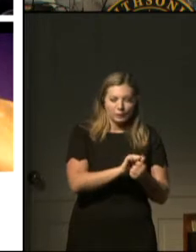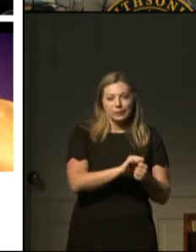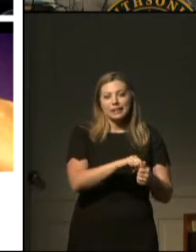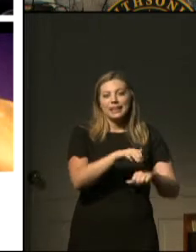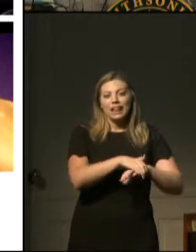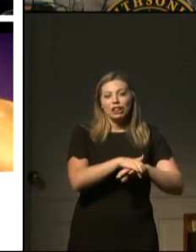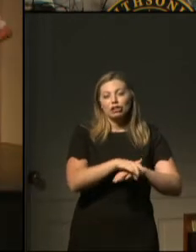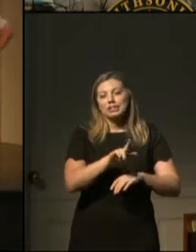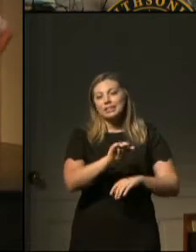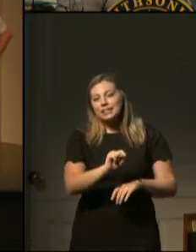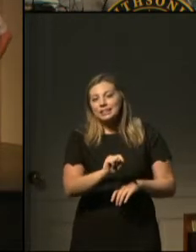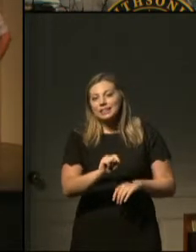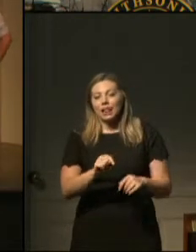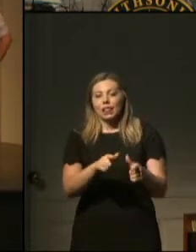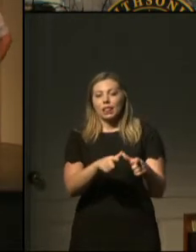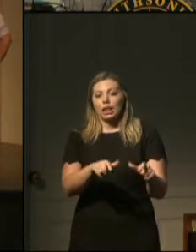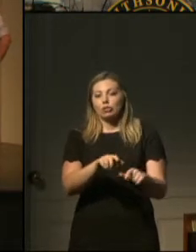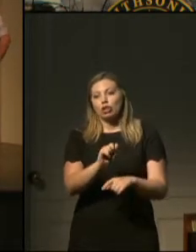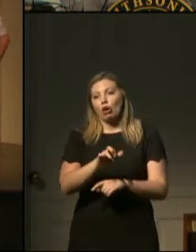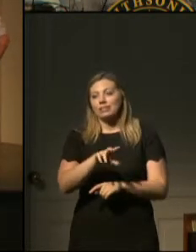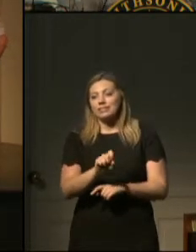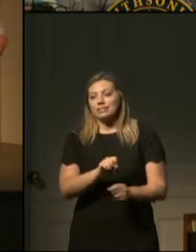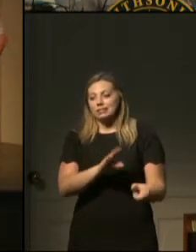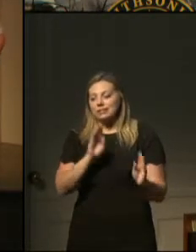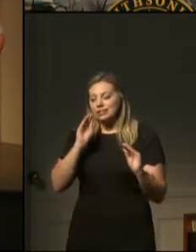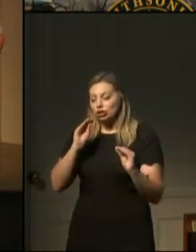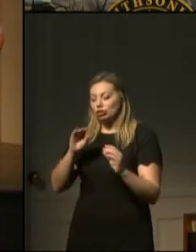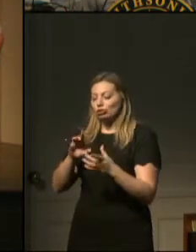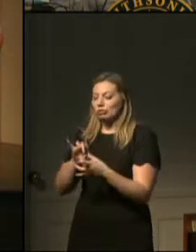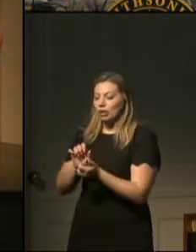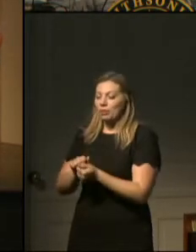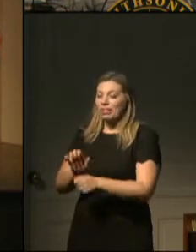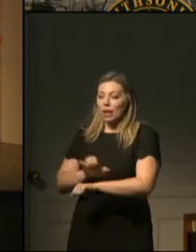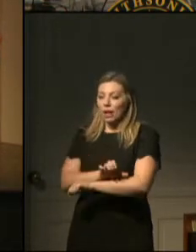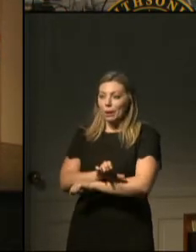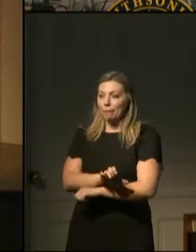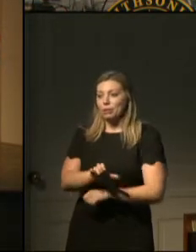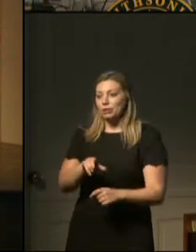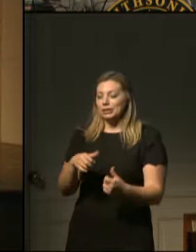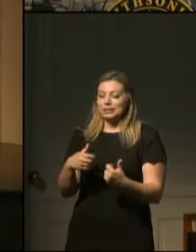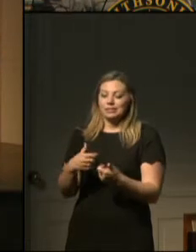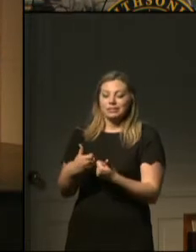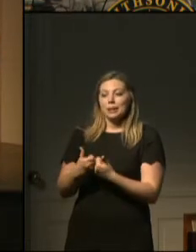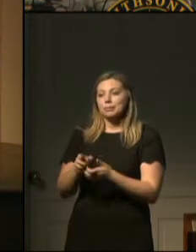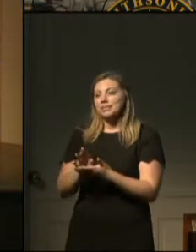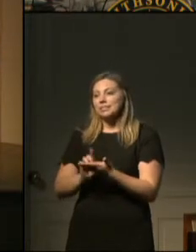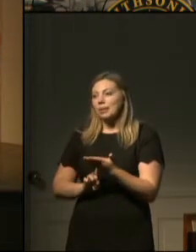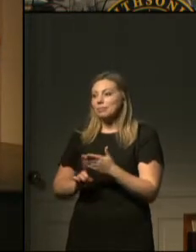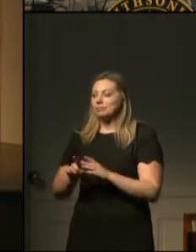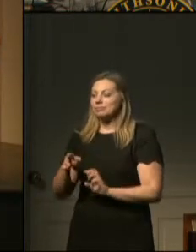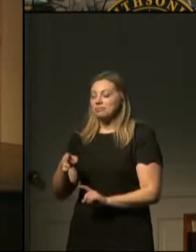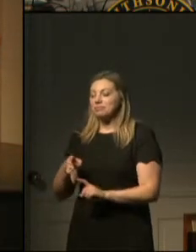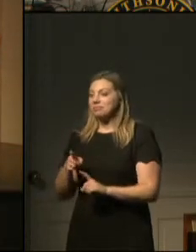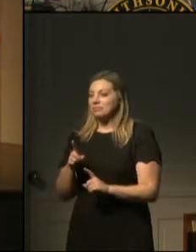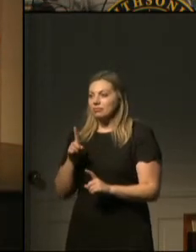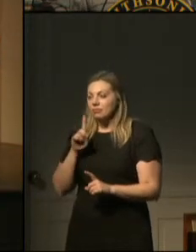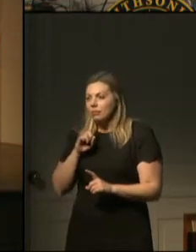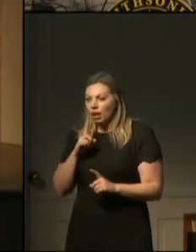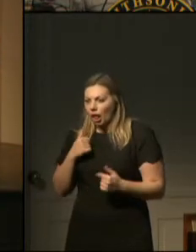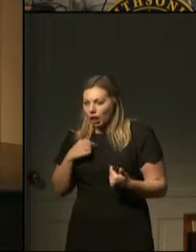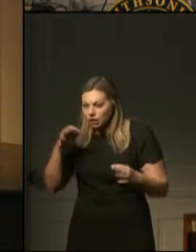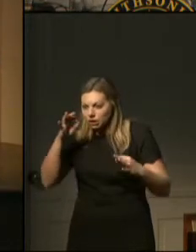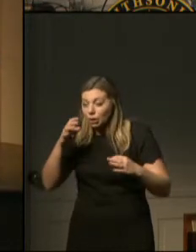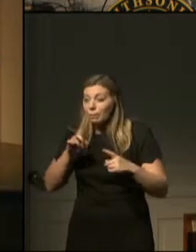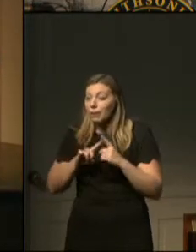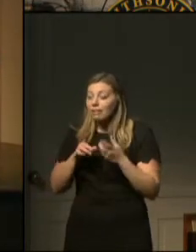and language arts to teaching kids about computer science and video game development, and I knew almost nothing coming in. And what that did was it opened up this opportunity for